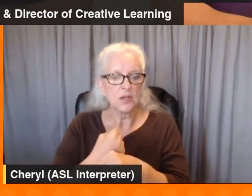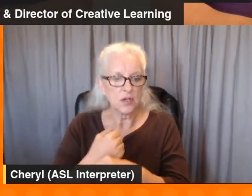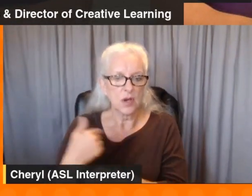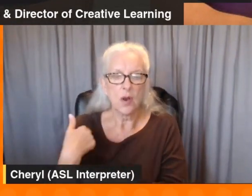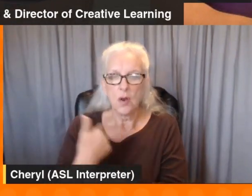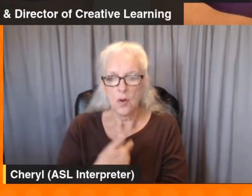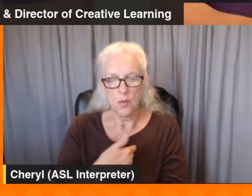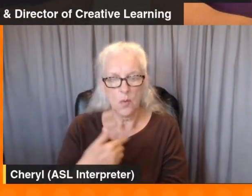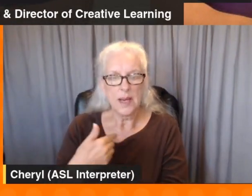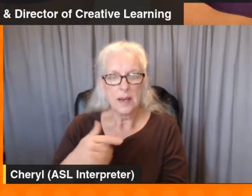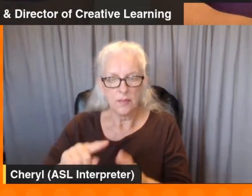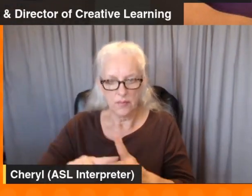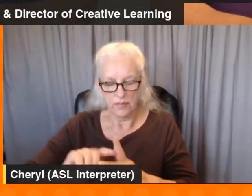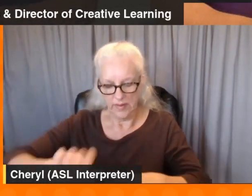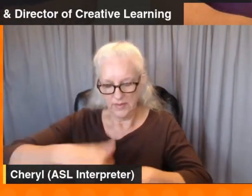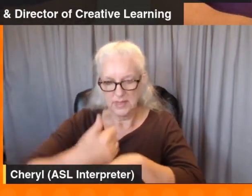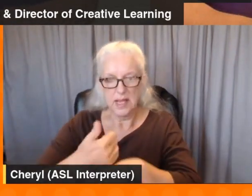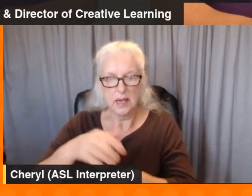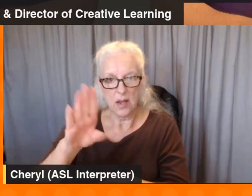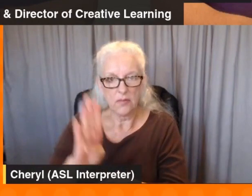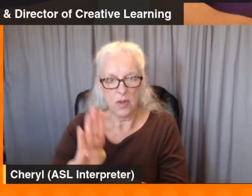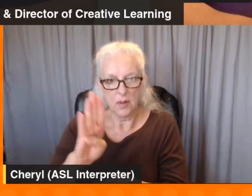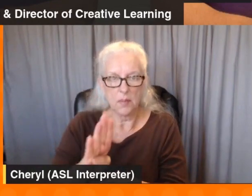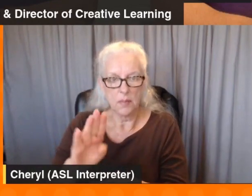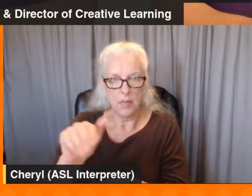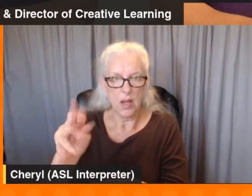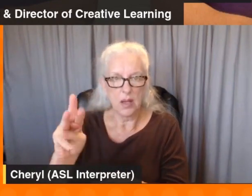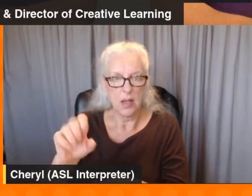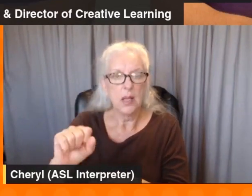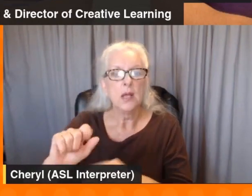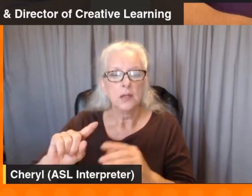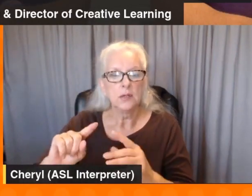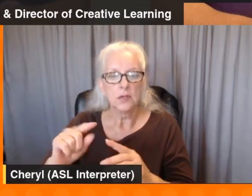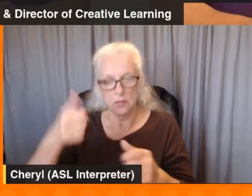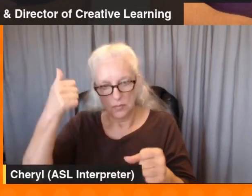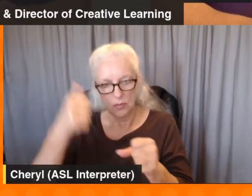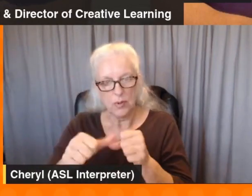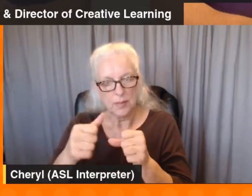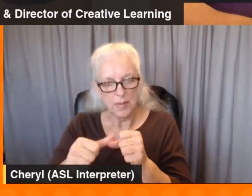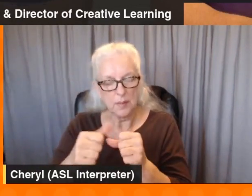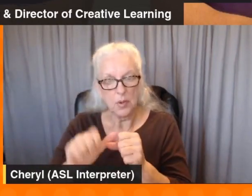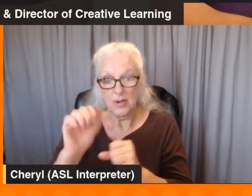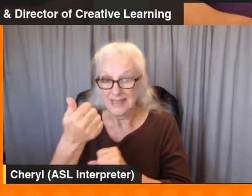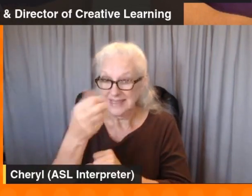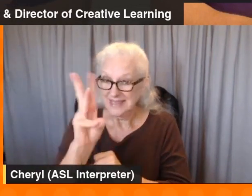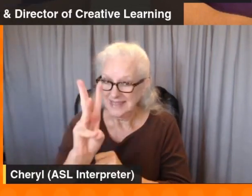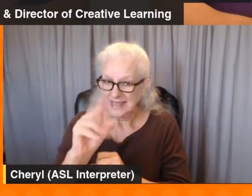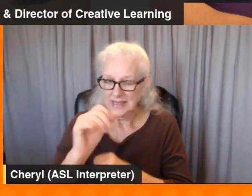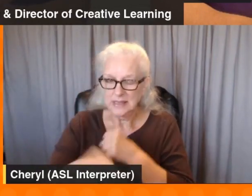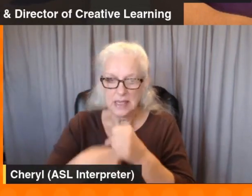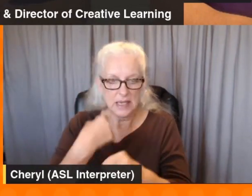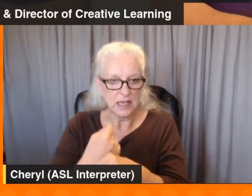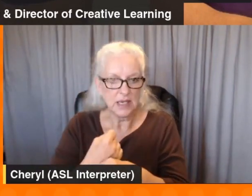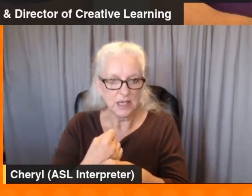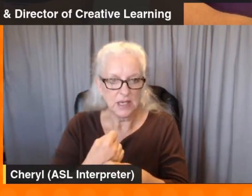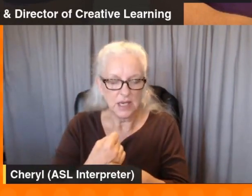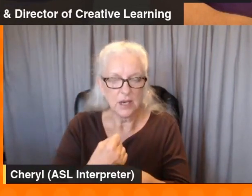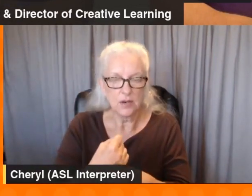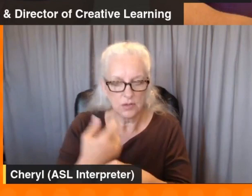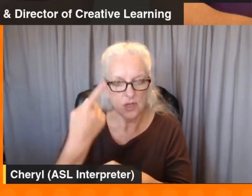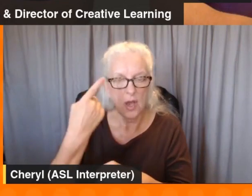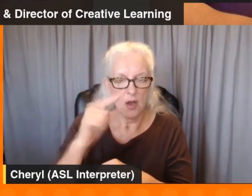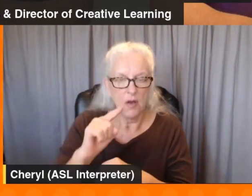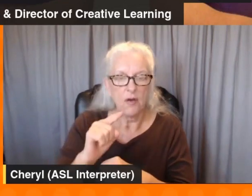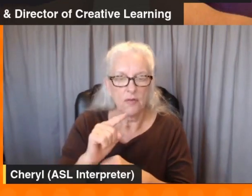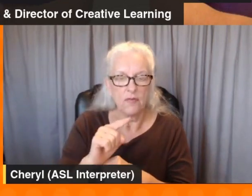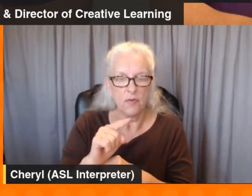Scratch Day in Boston to commemorate the 16th anniversary of Scratch. However, Scratch Day is not just one day. Scratch